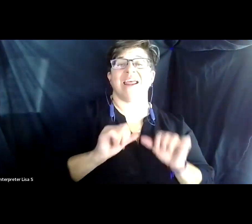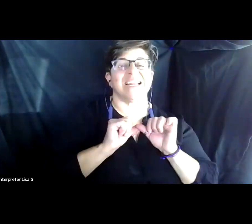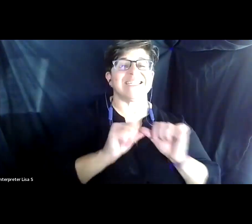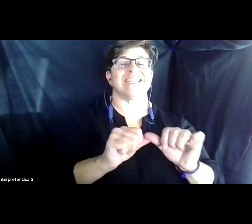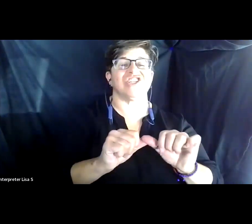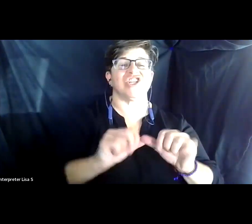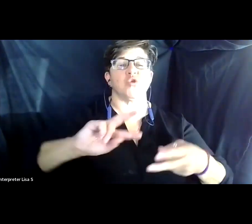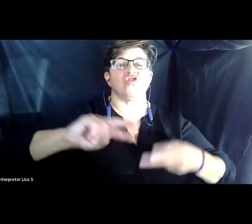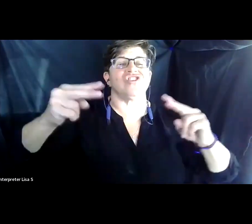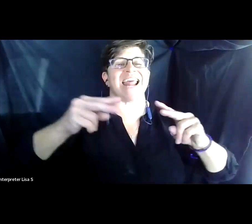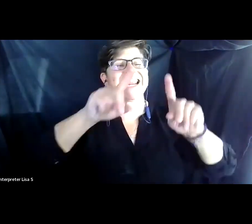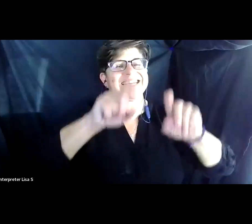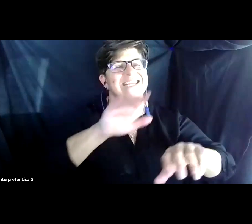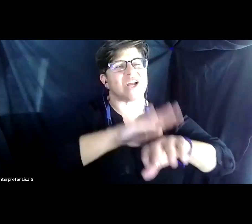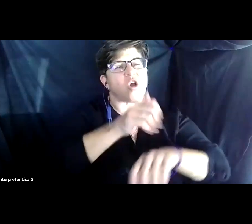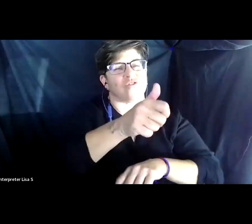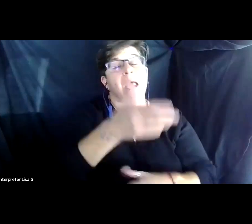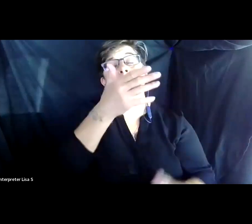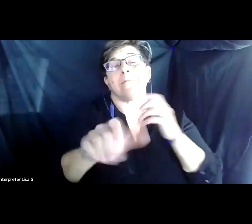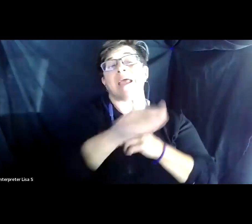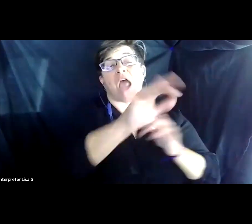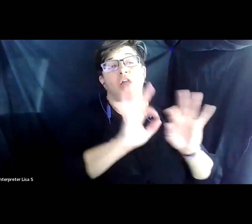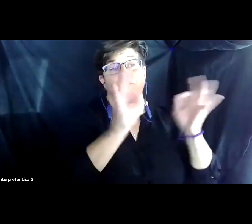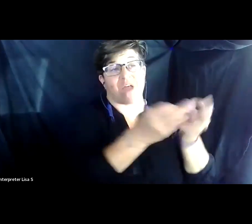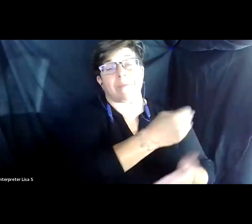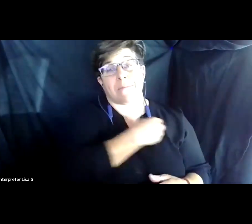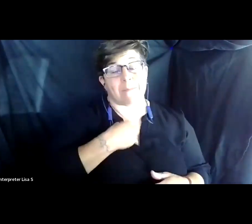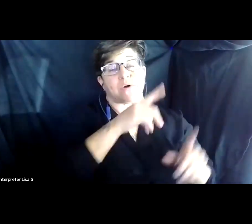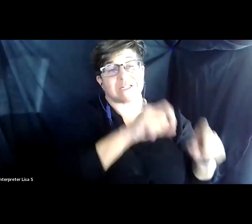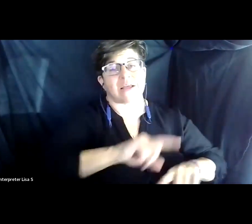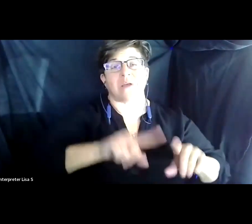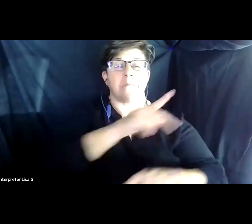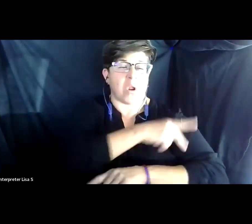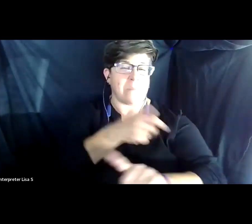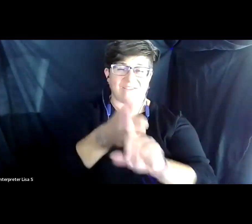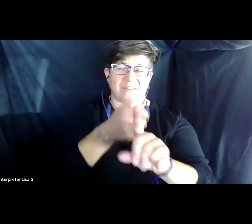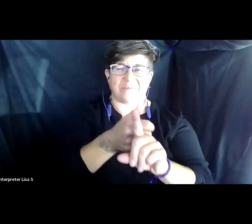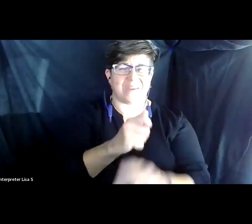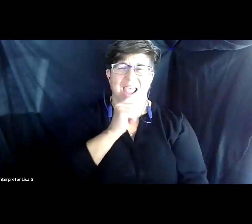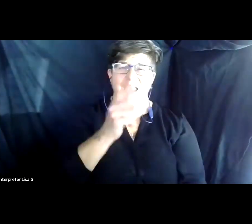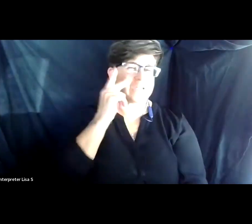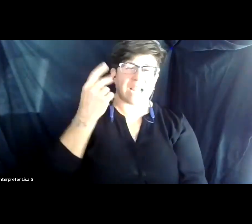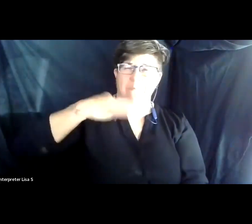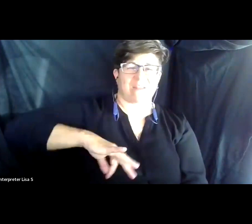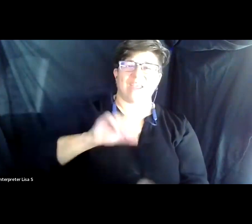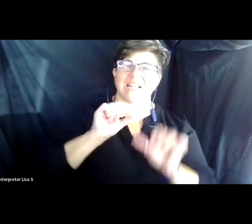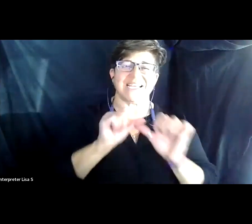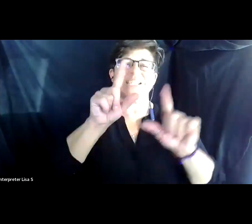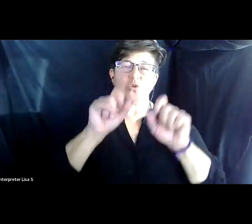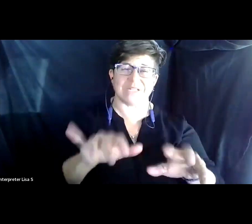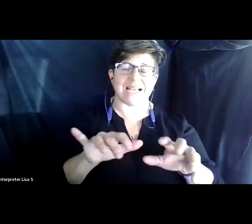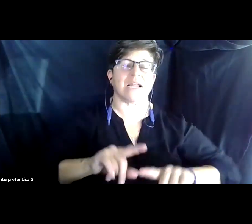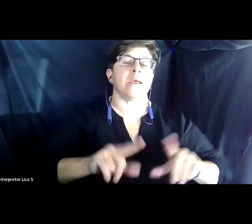testing on yourself. Of course, other family members can be tested, but on the patient himself, I don't see a benefit. However, if you